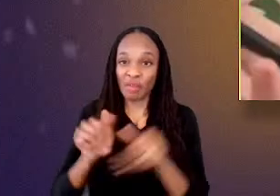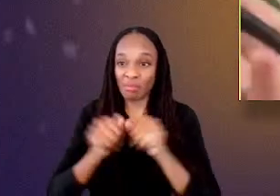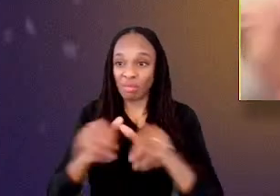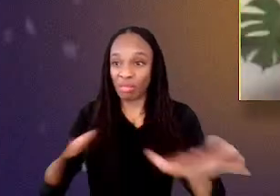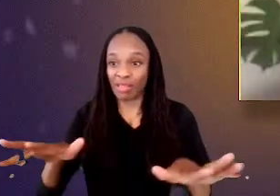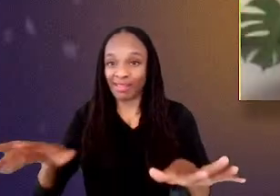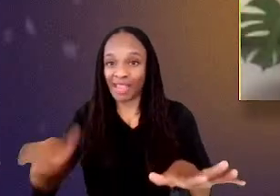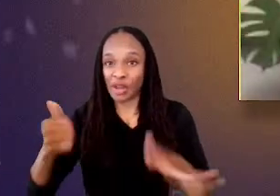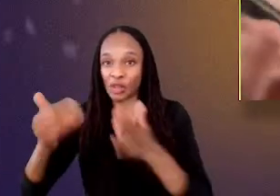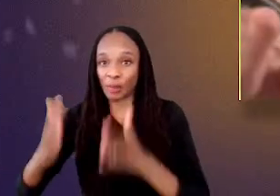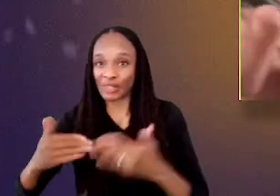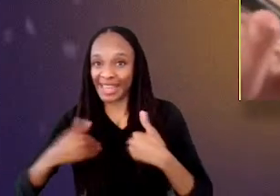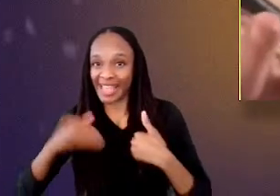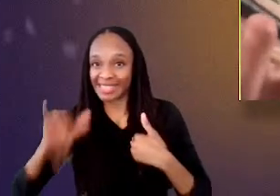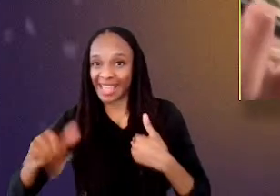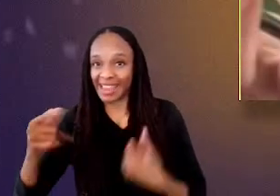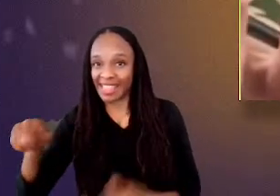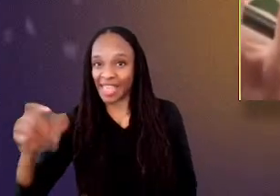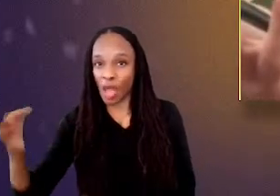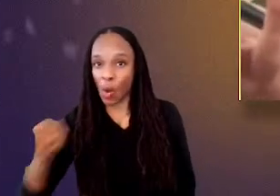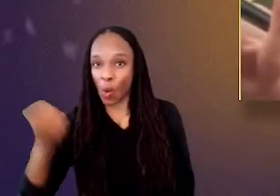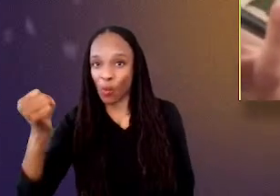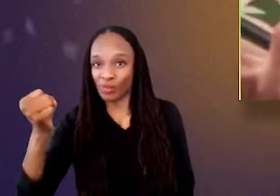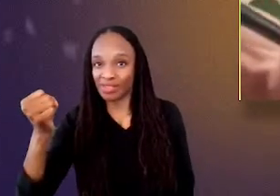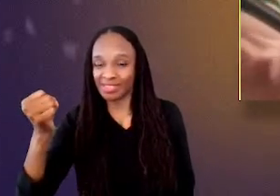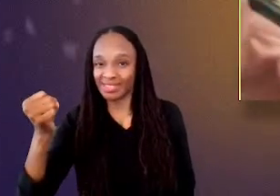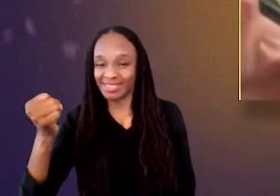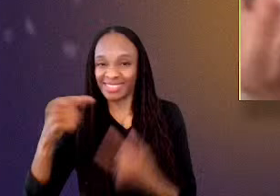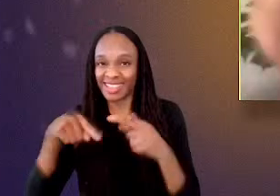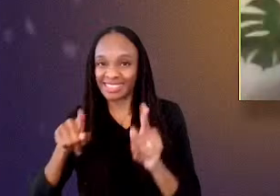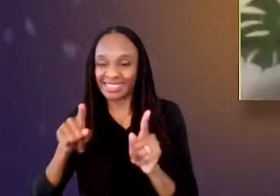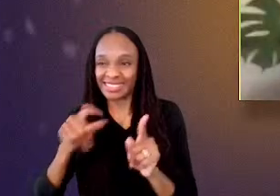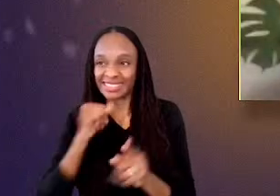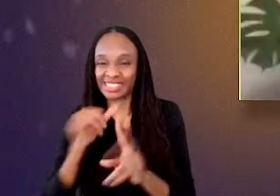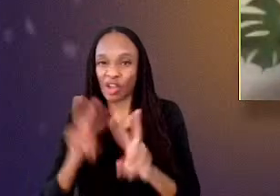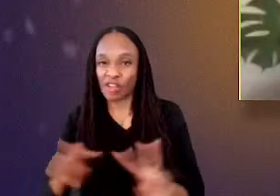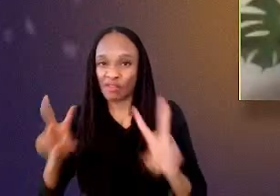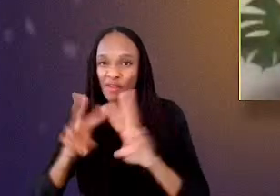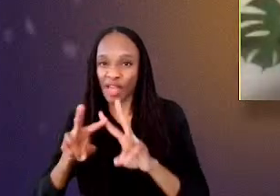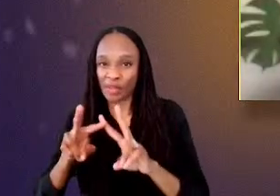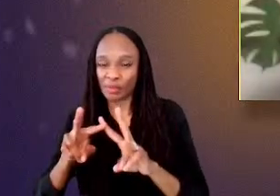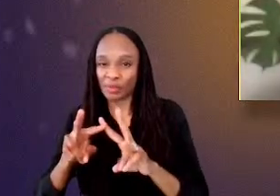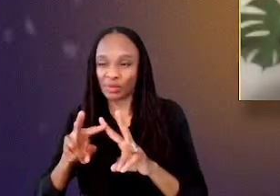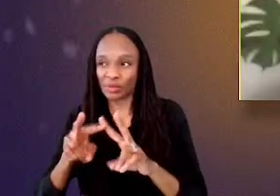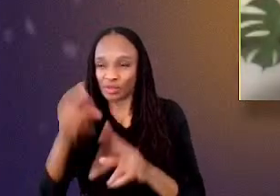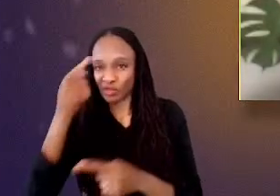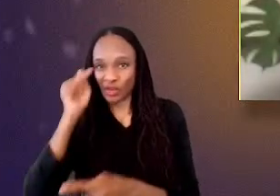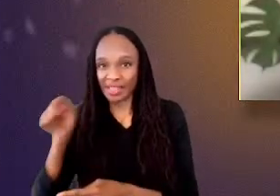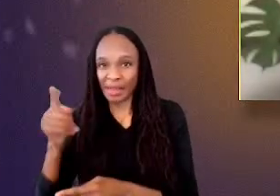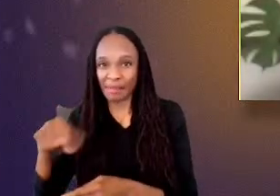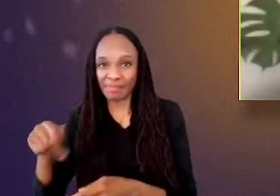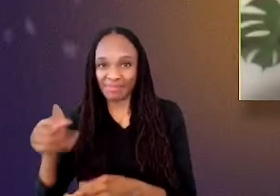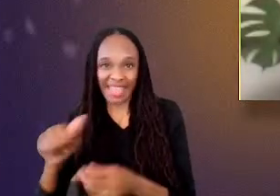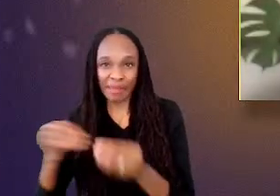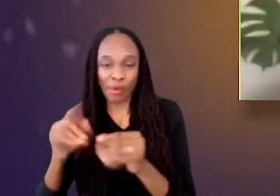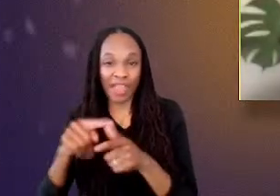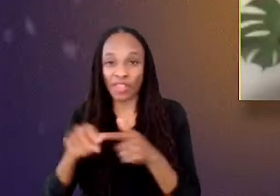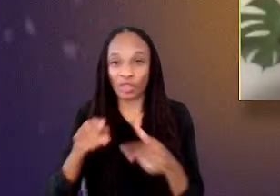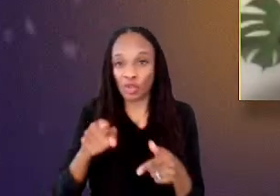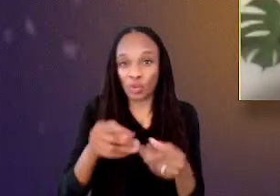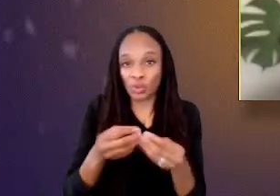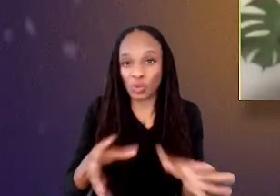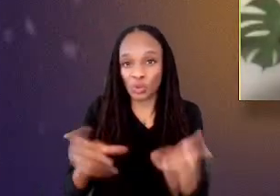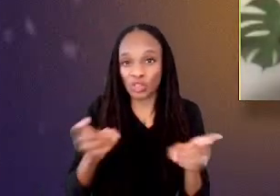and then they hold it until such time as it's not valuable to them and you're not in control of it anymore. So I don't know